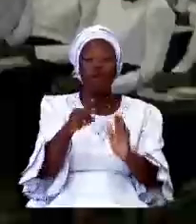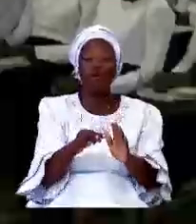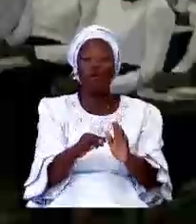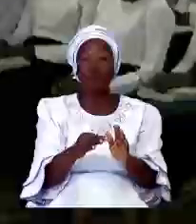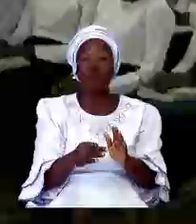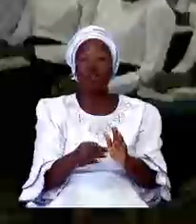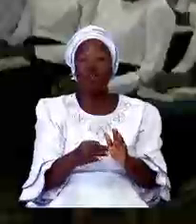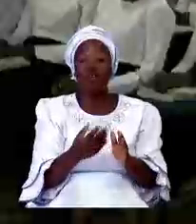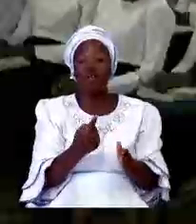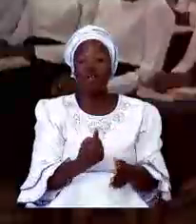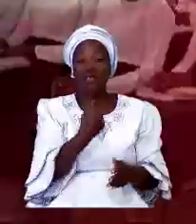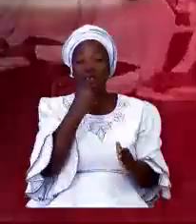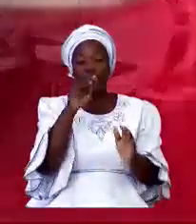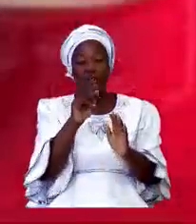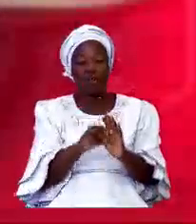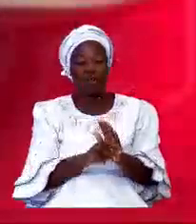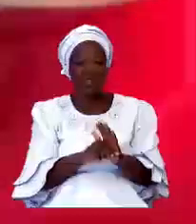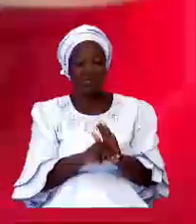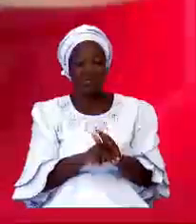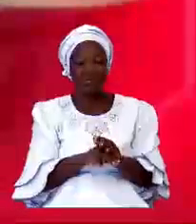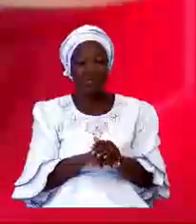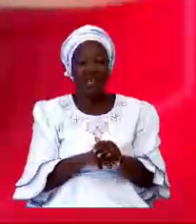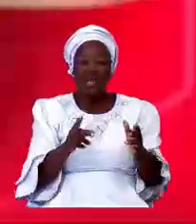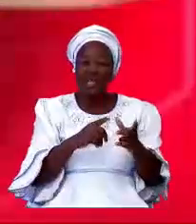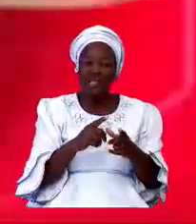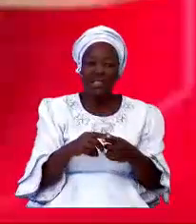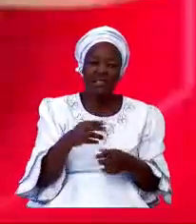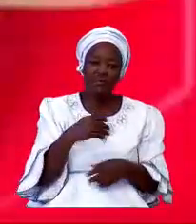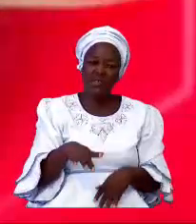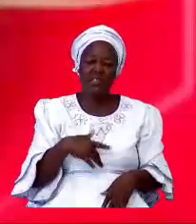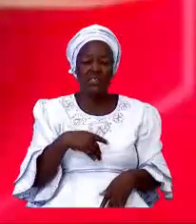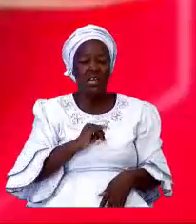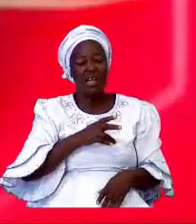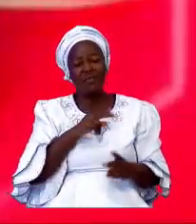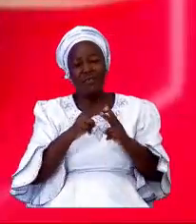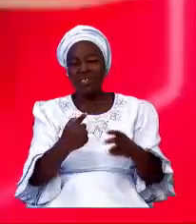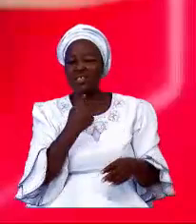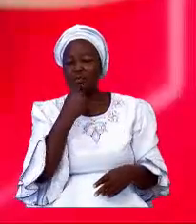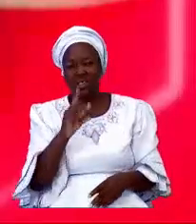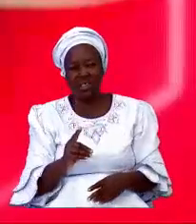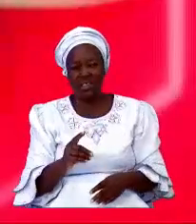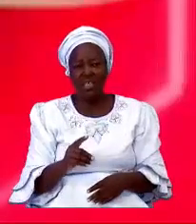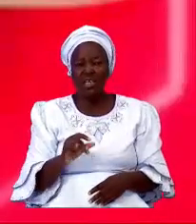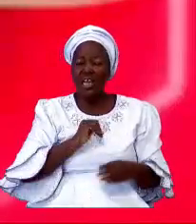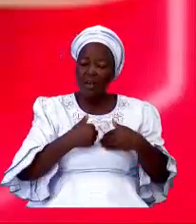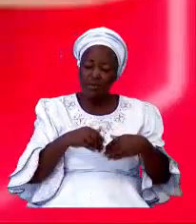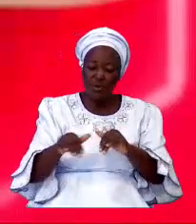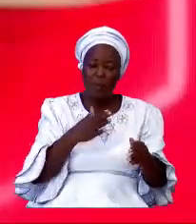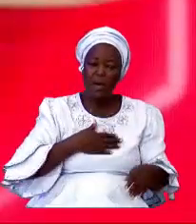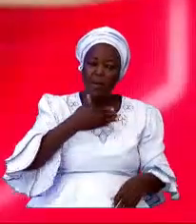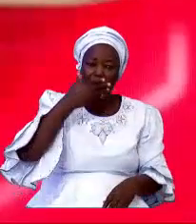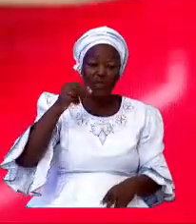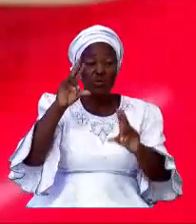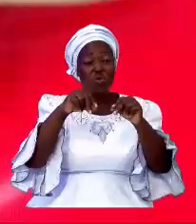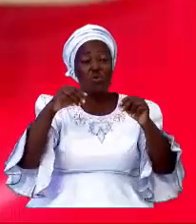It was the hour of disappointment. I'm so disappointed. I've done my